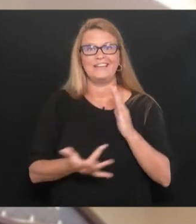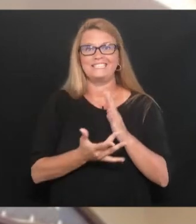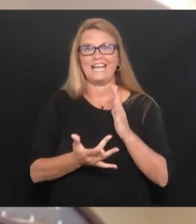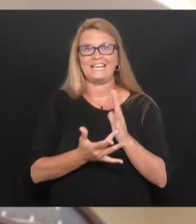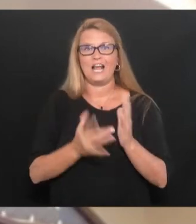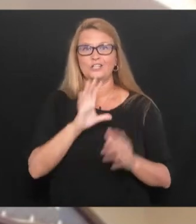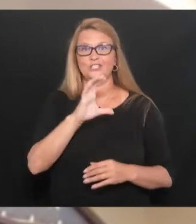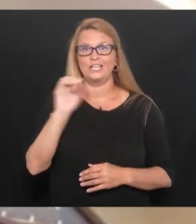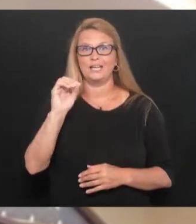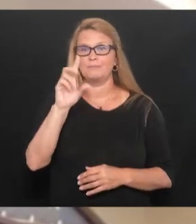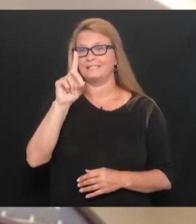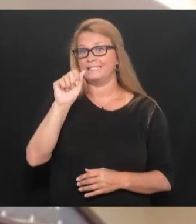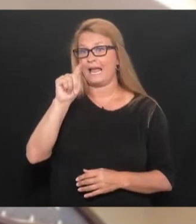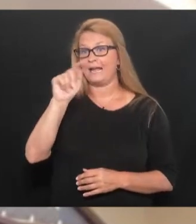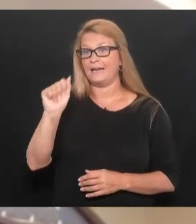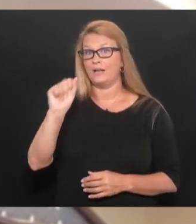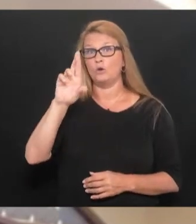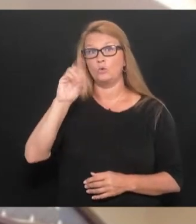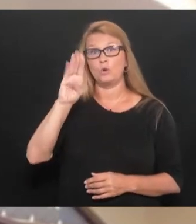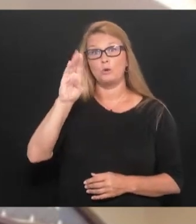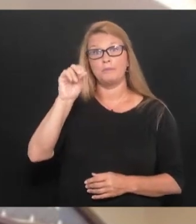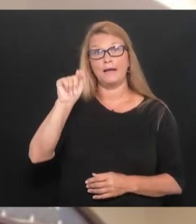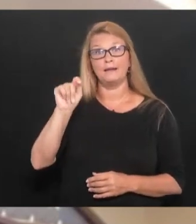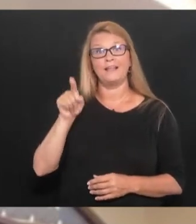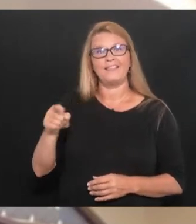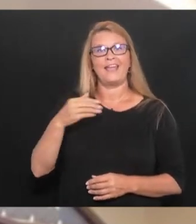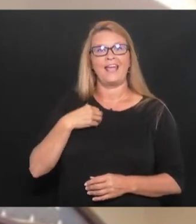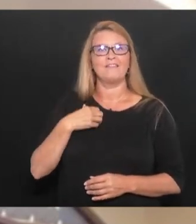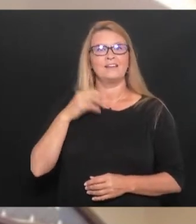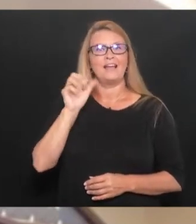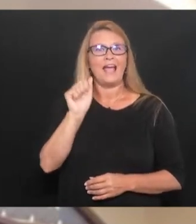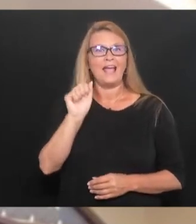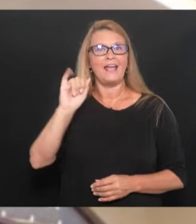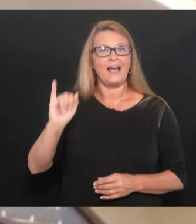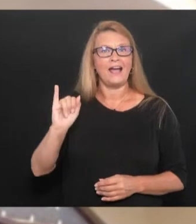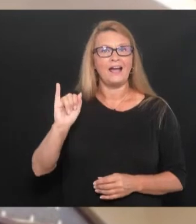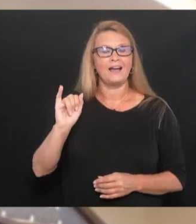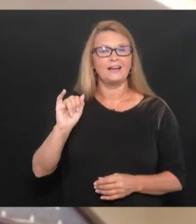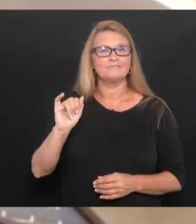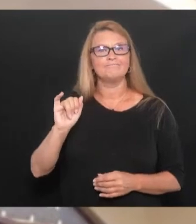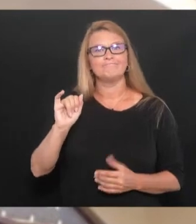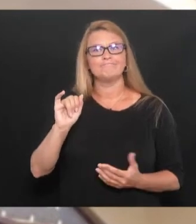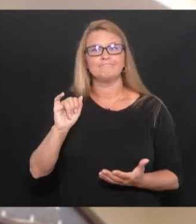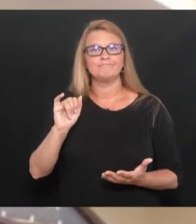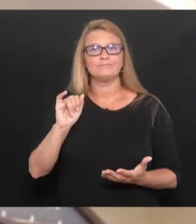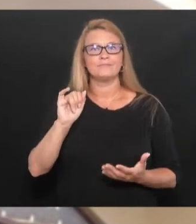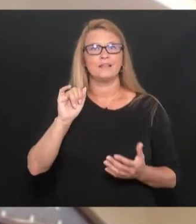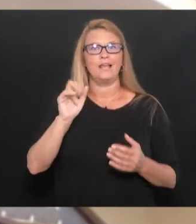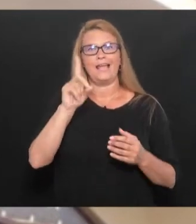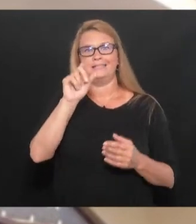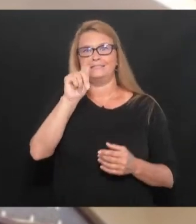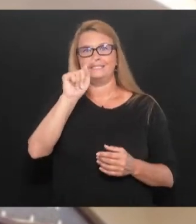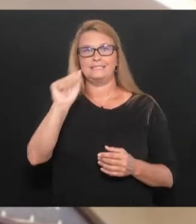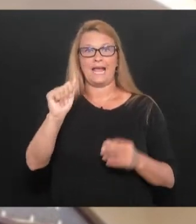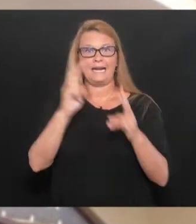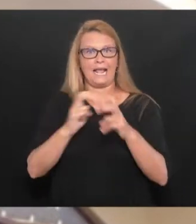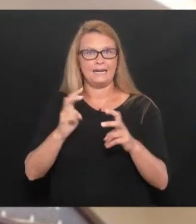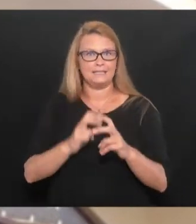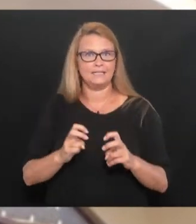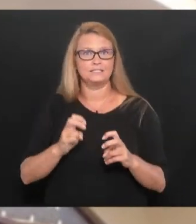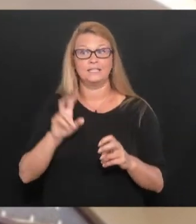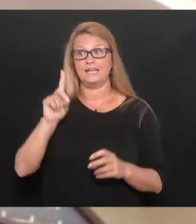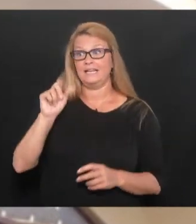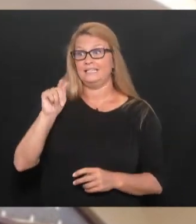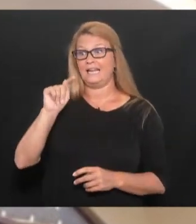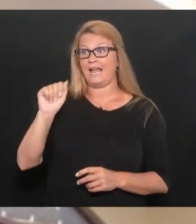company, Data Robot, which does artificial intelligence and trend data analytics. Data Robot will